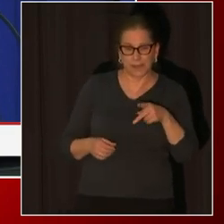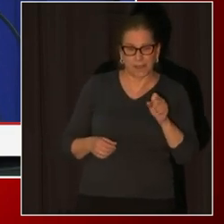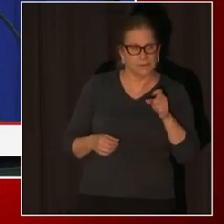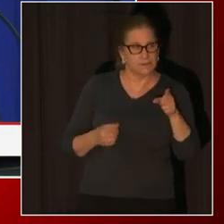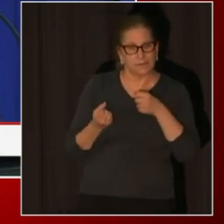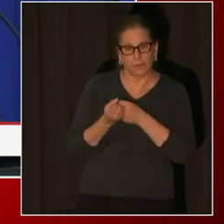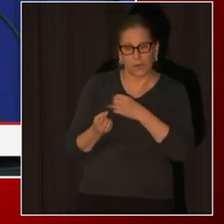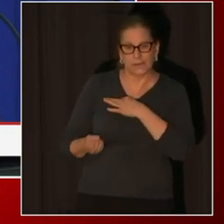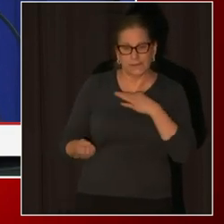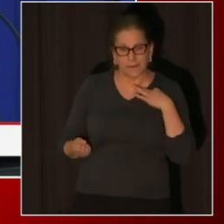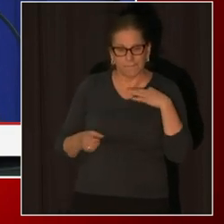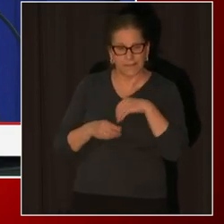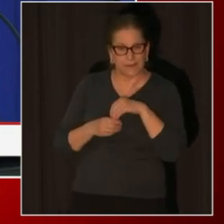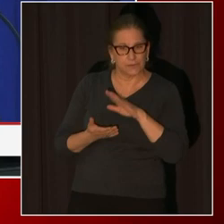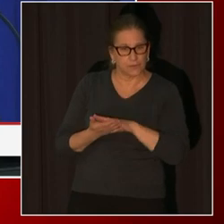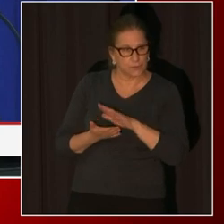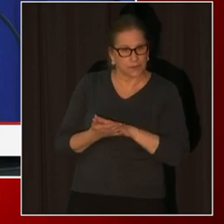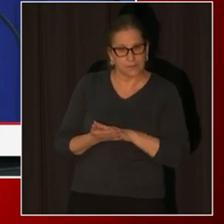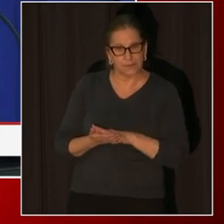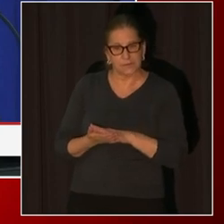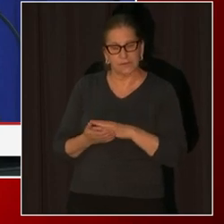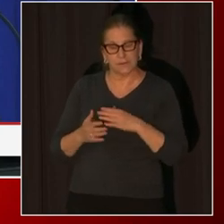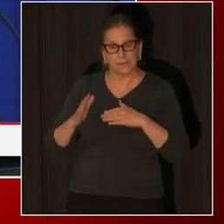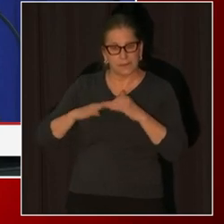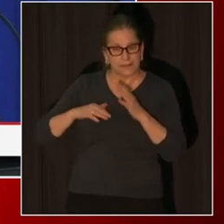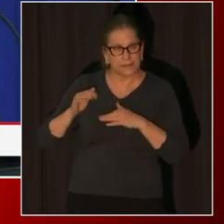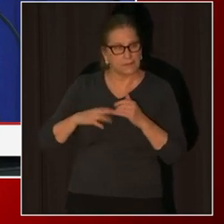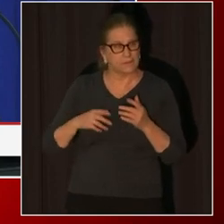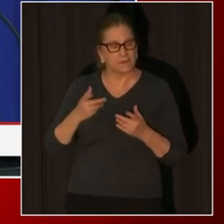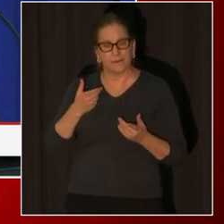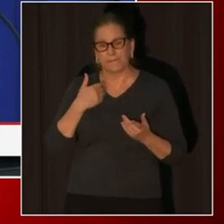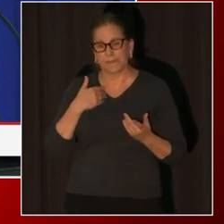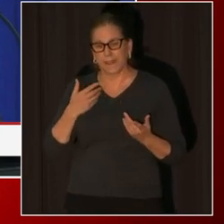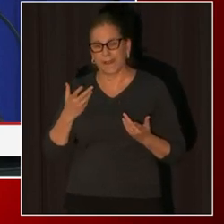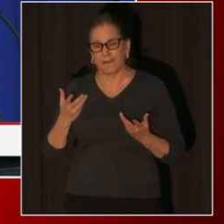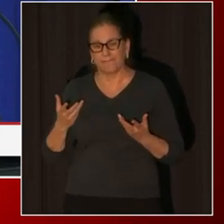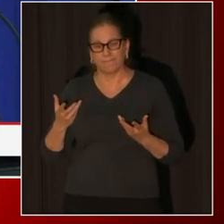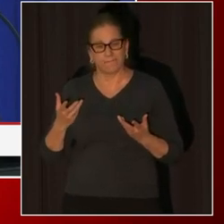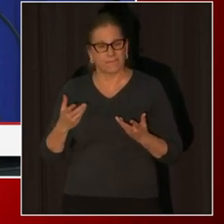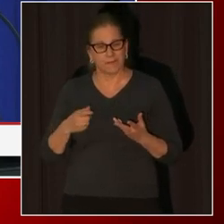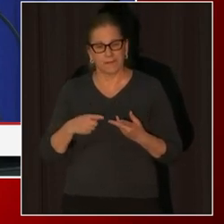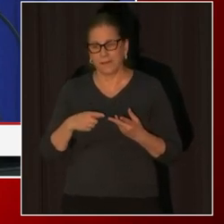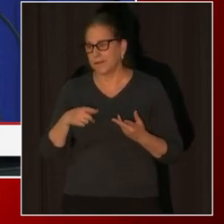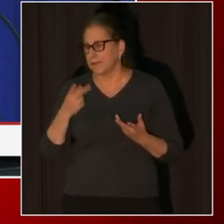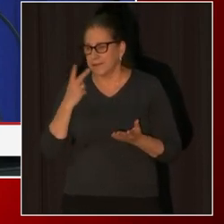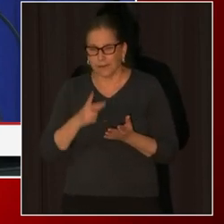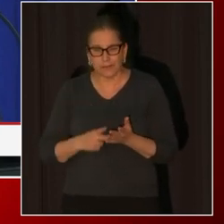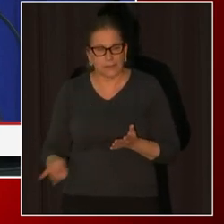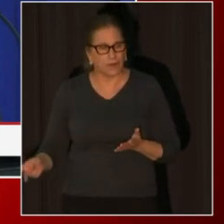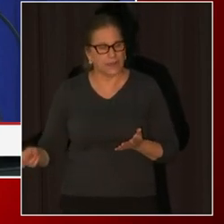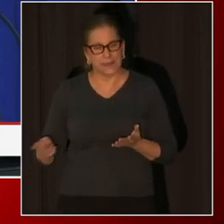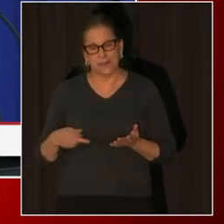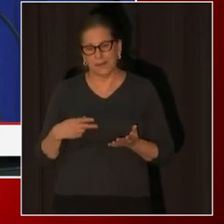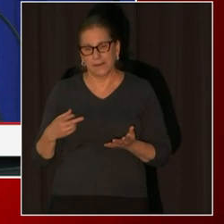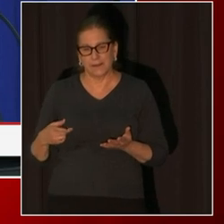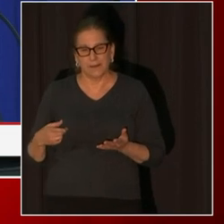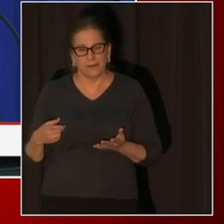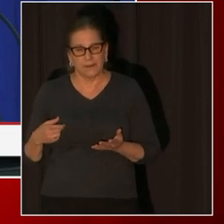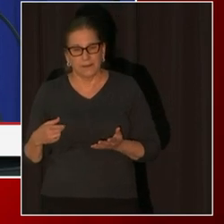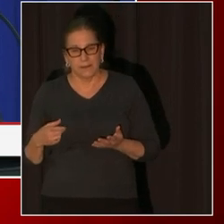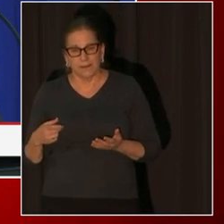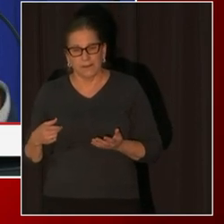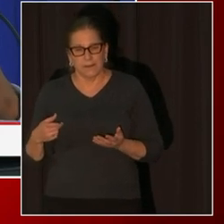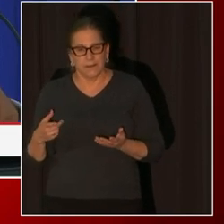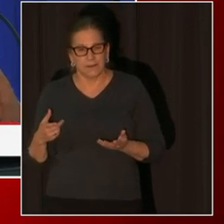school building, behavioral techs, secretary assistants, for example, that individual schools have made decisions